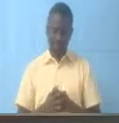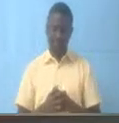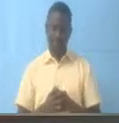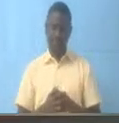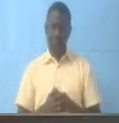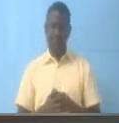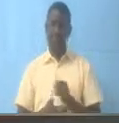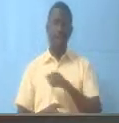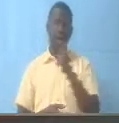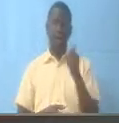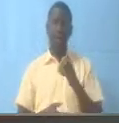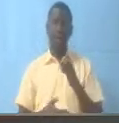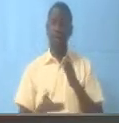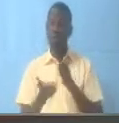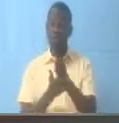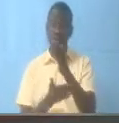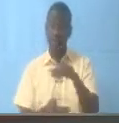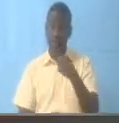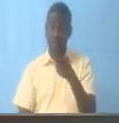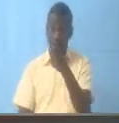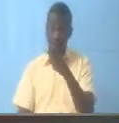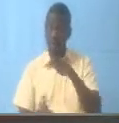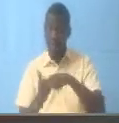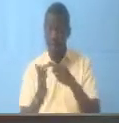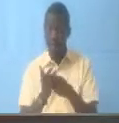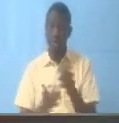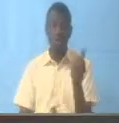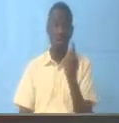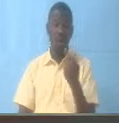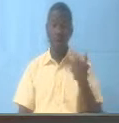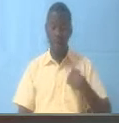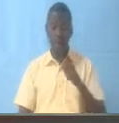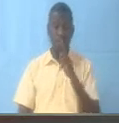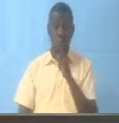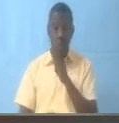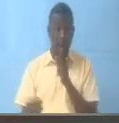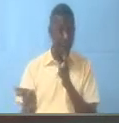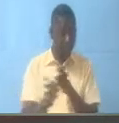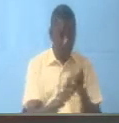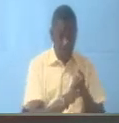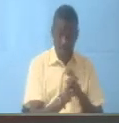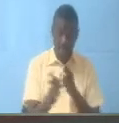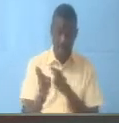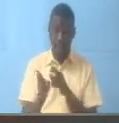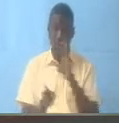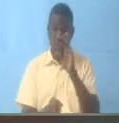And the truth for you was only those people that shot at the students.